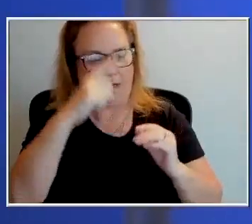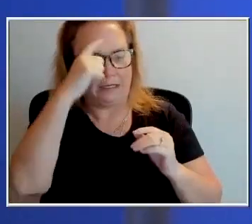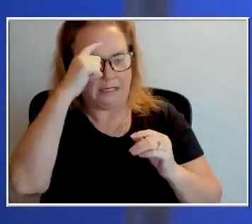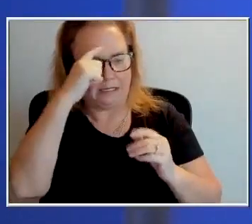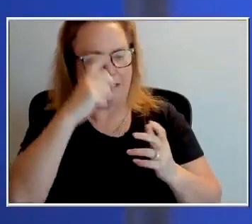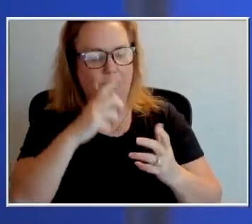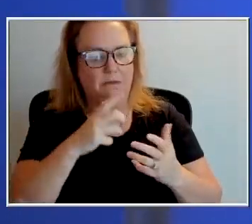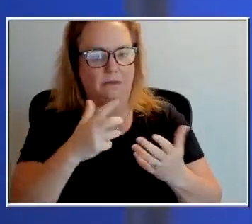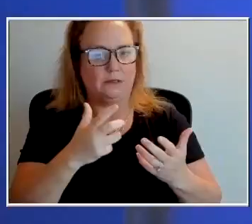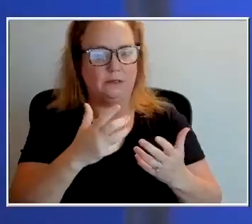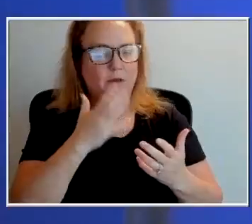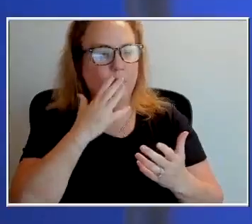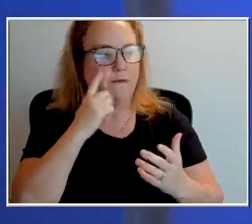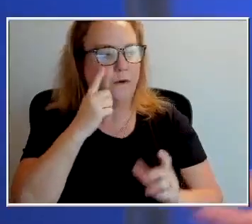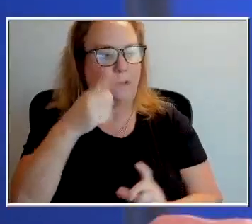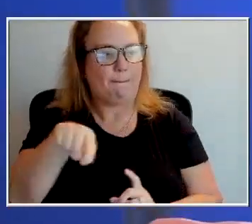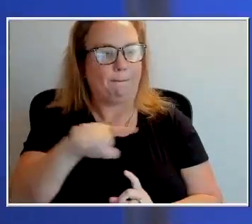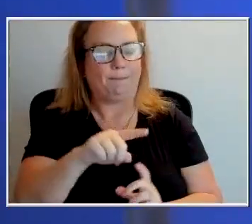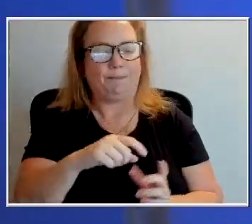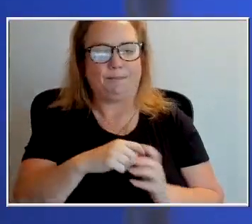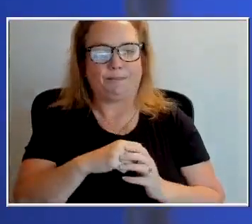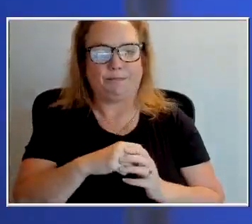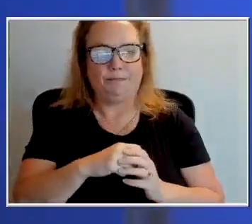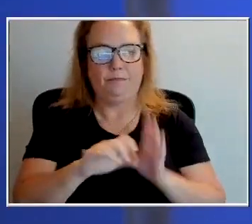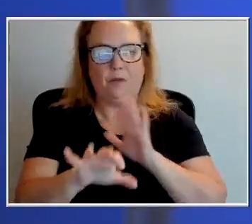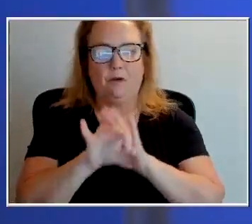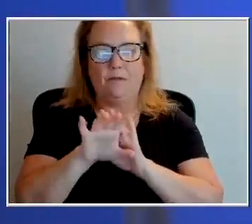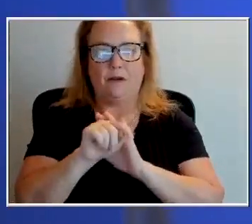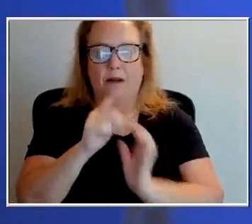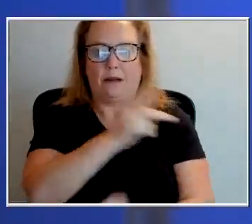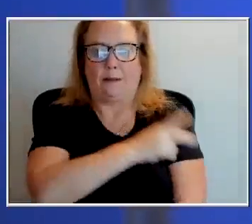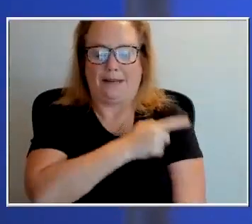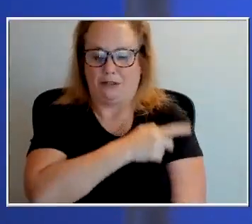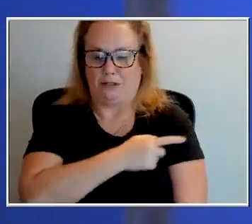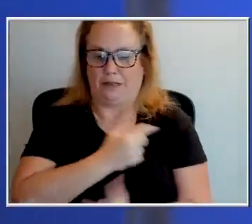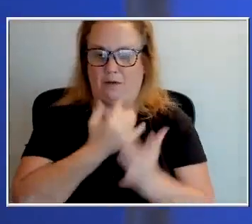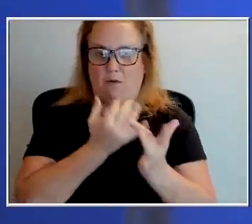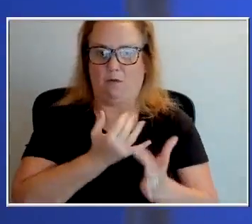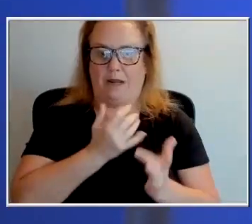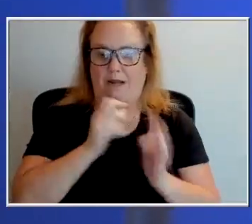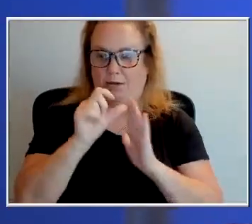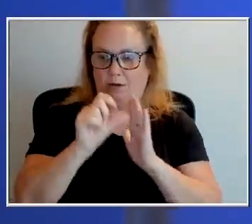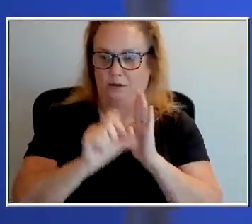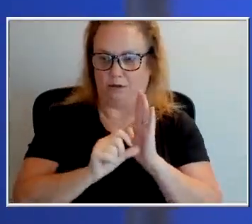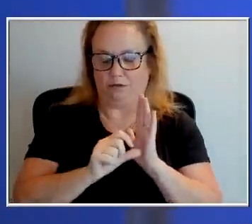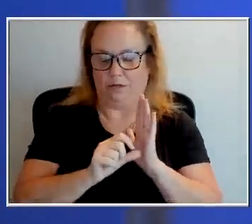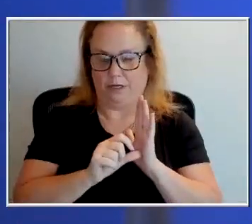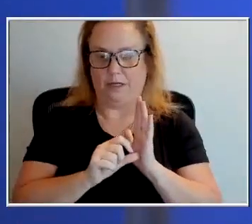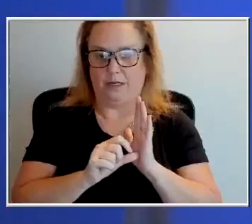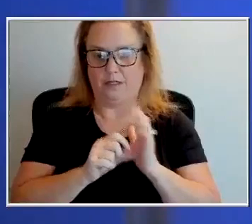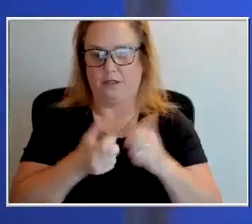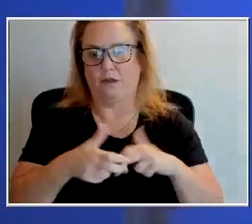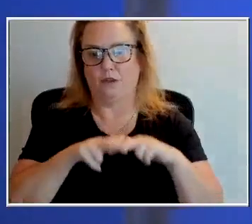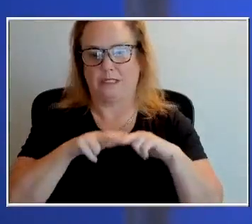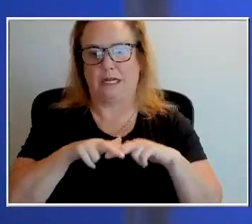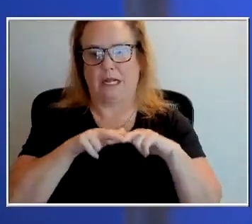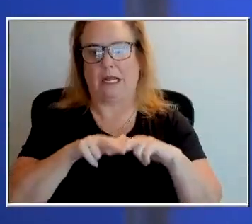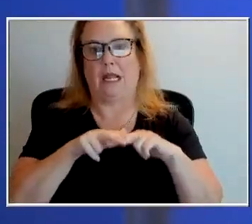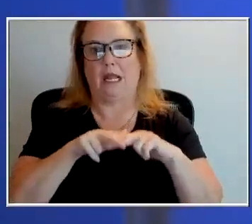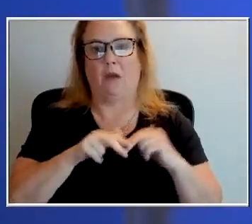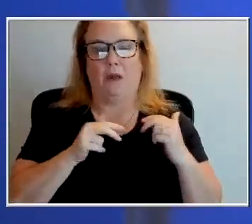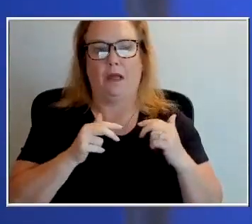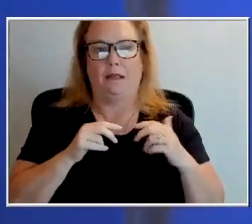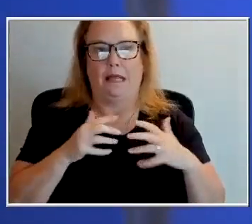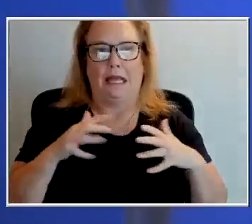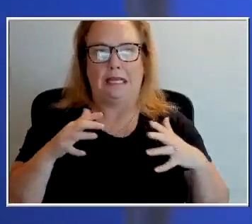for our participants, we found out that patients have to wait for their surgery anyway. So they're sitting with that anxiety.